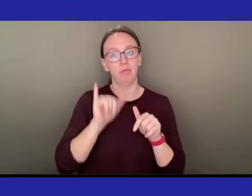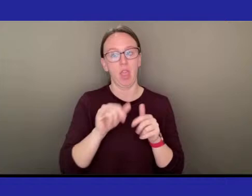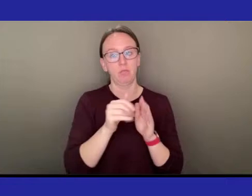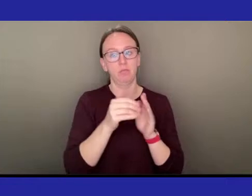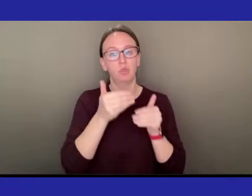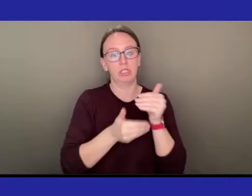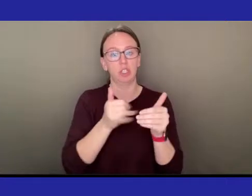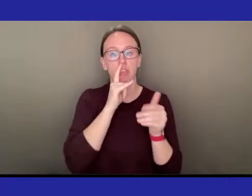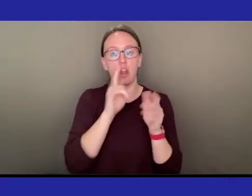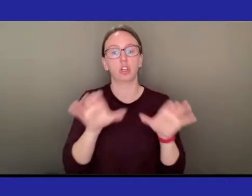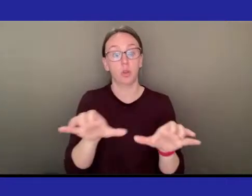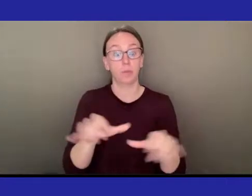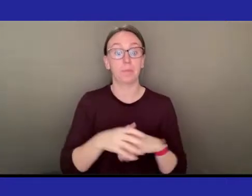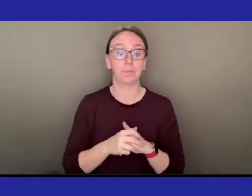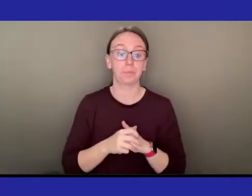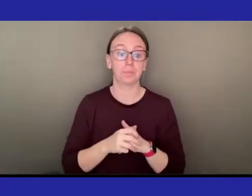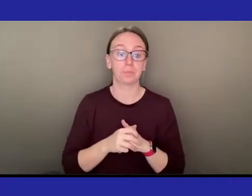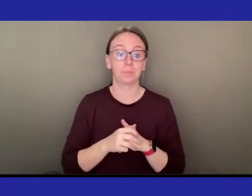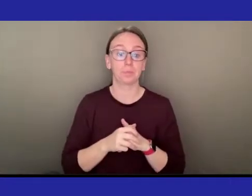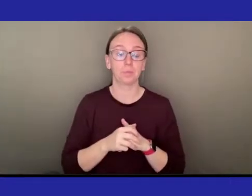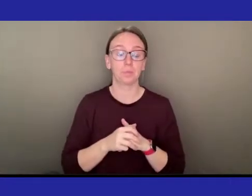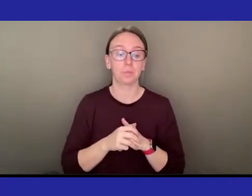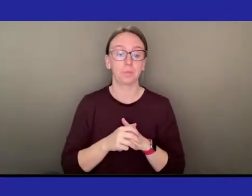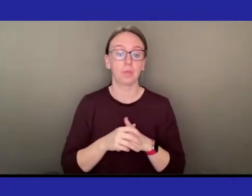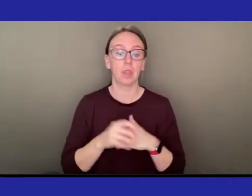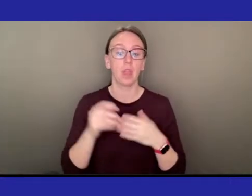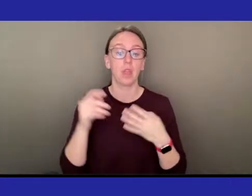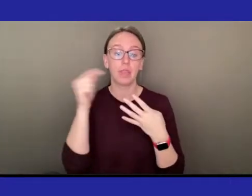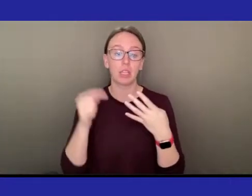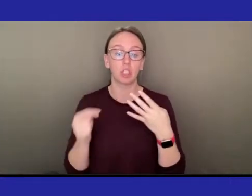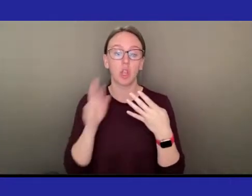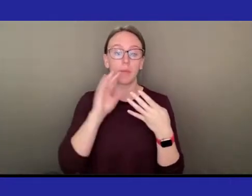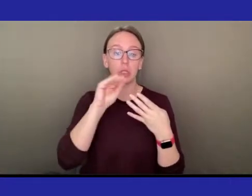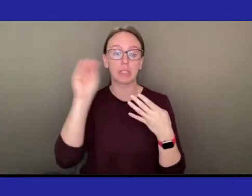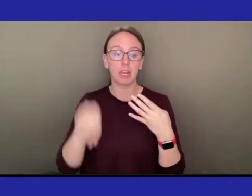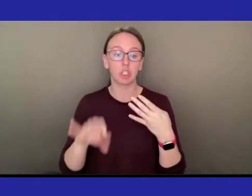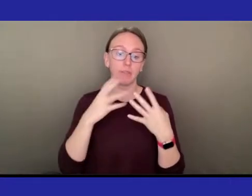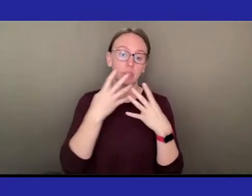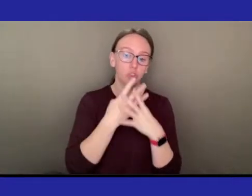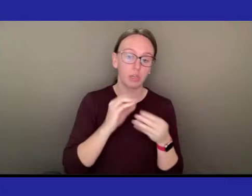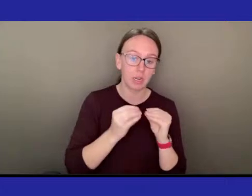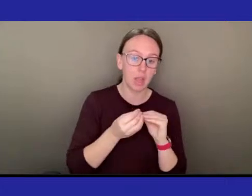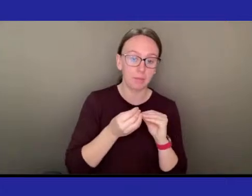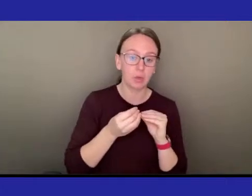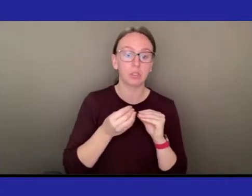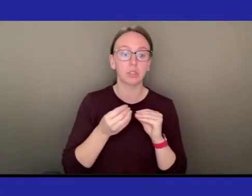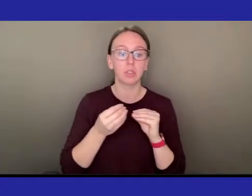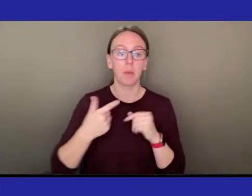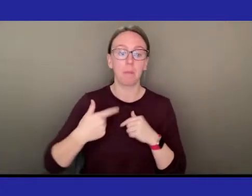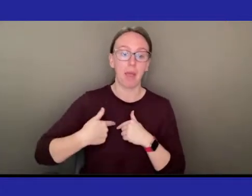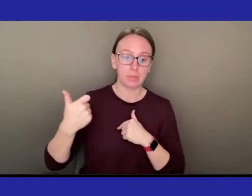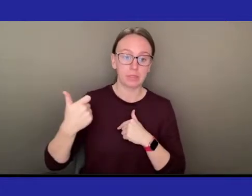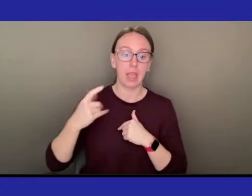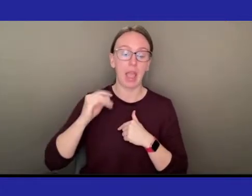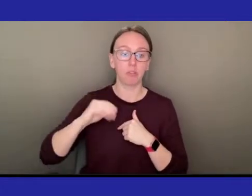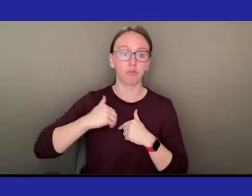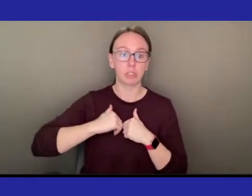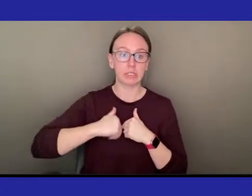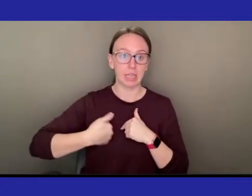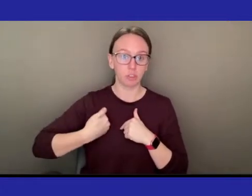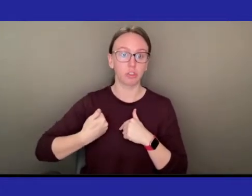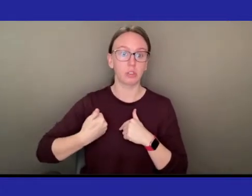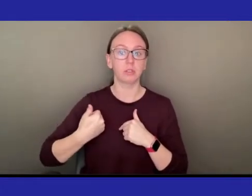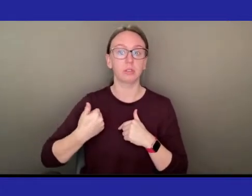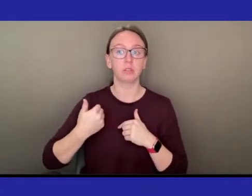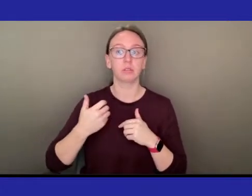So these are the percentages of the screening numbers, biopsies, and resections. And you can see here that above